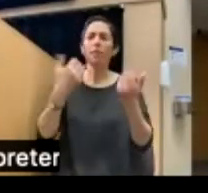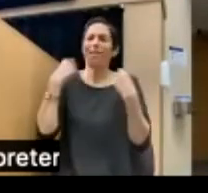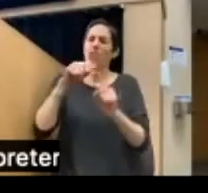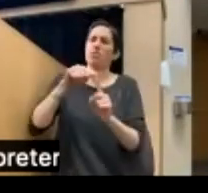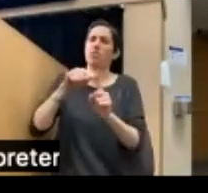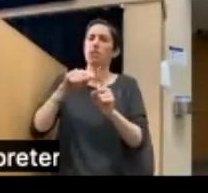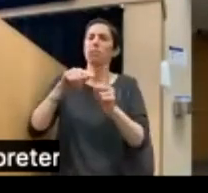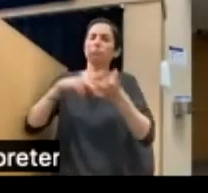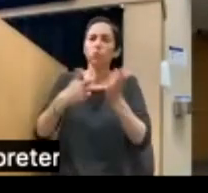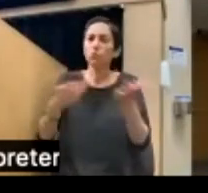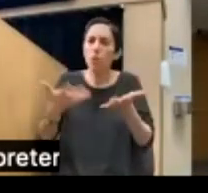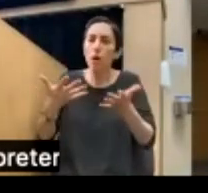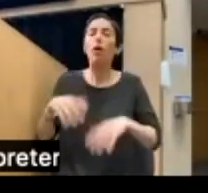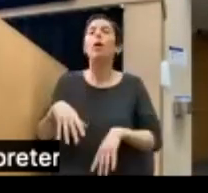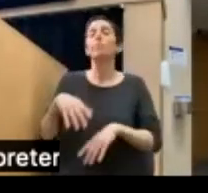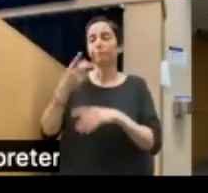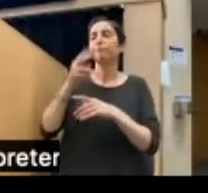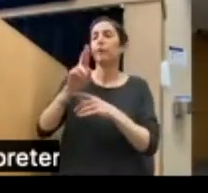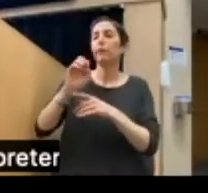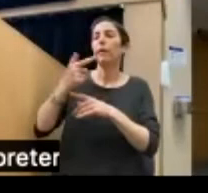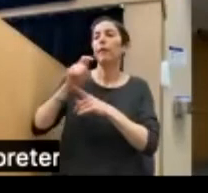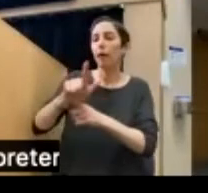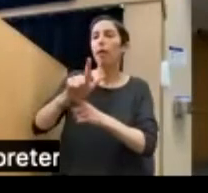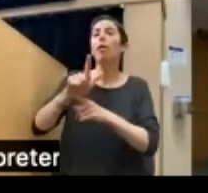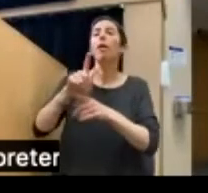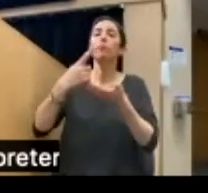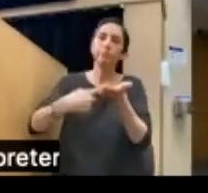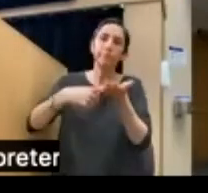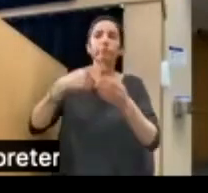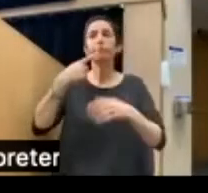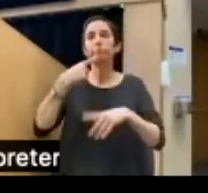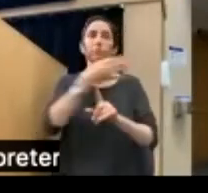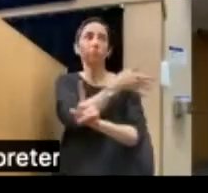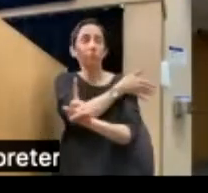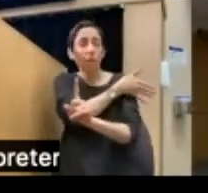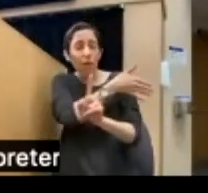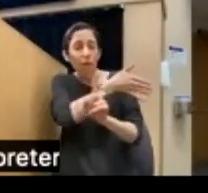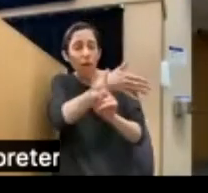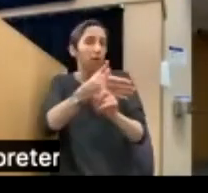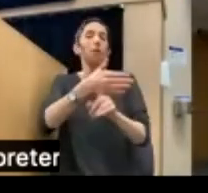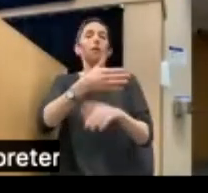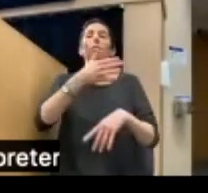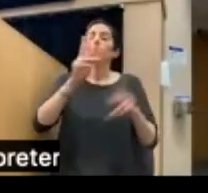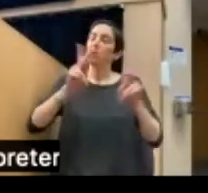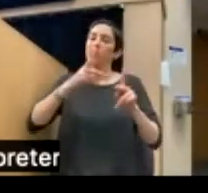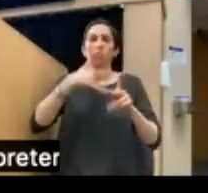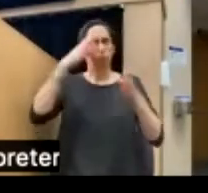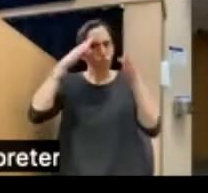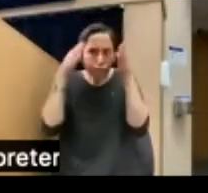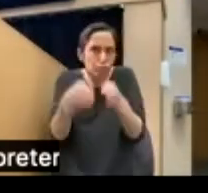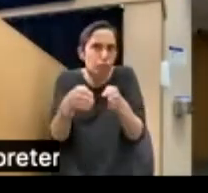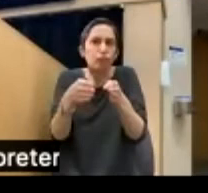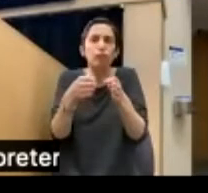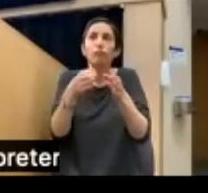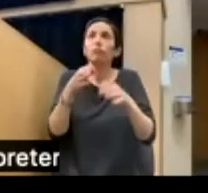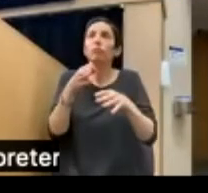how we were on this very narrow march in our country, very narrowly prescribing.